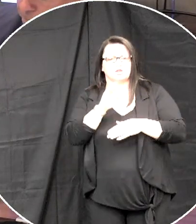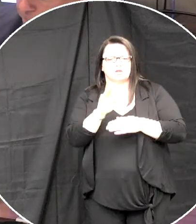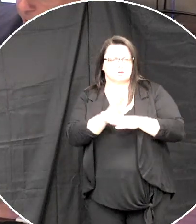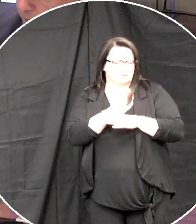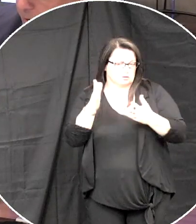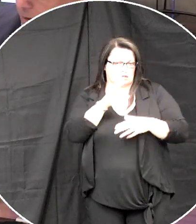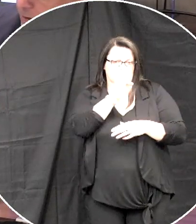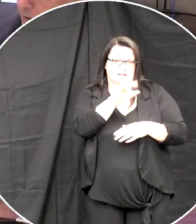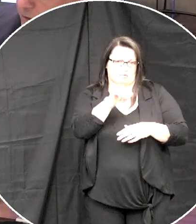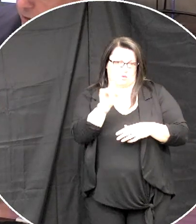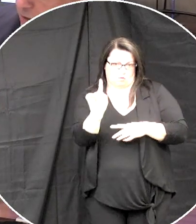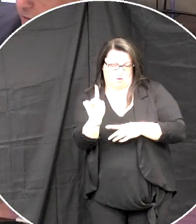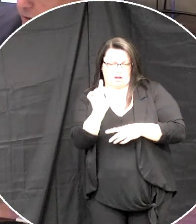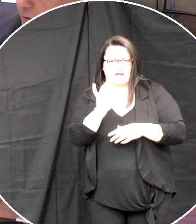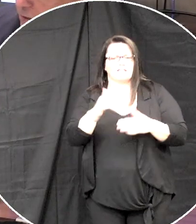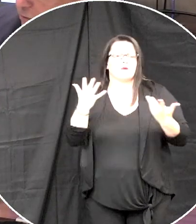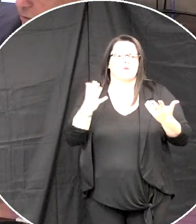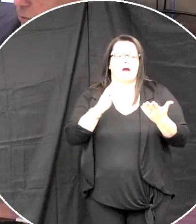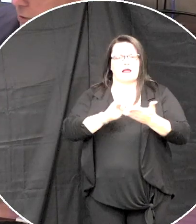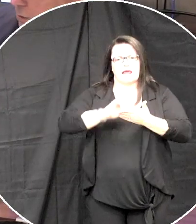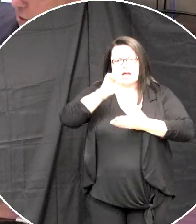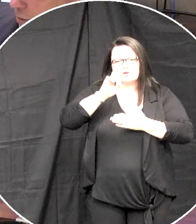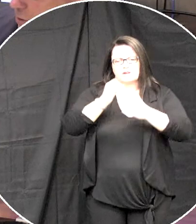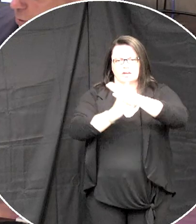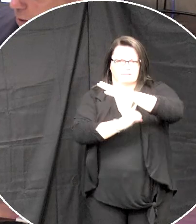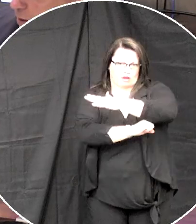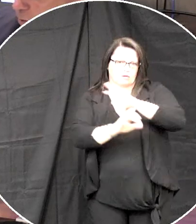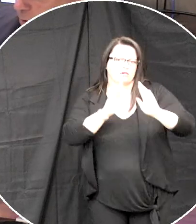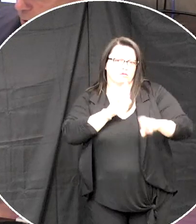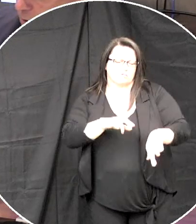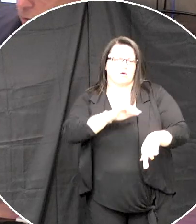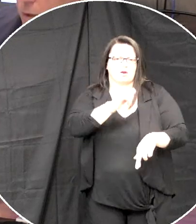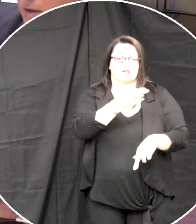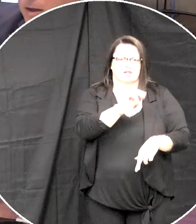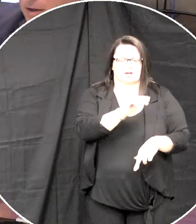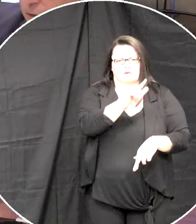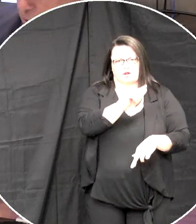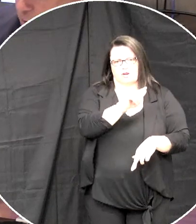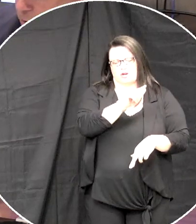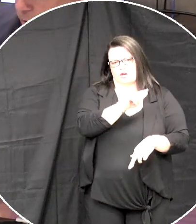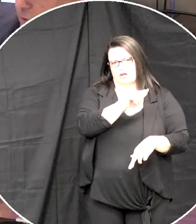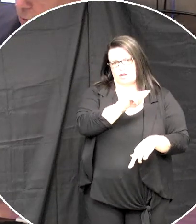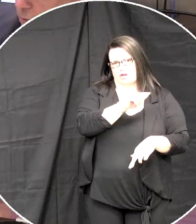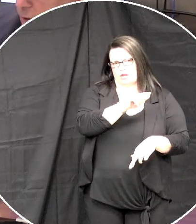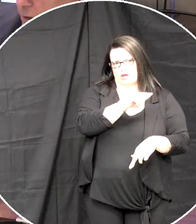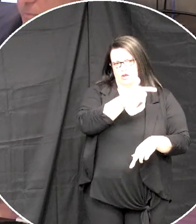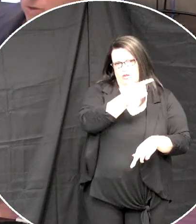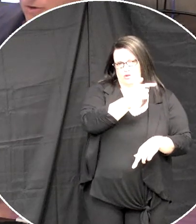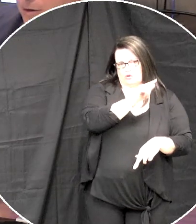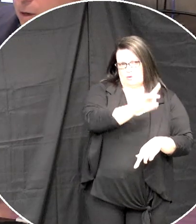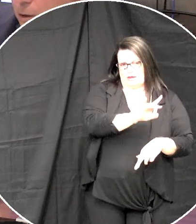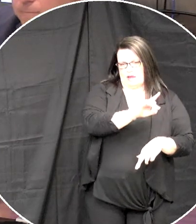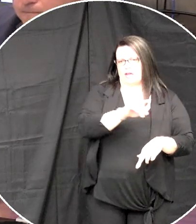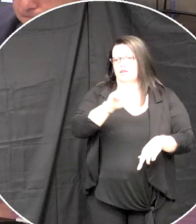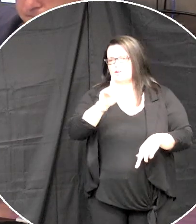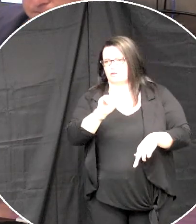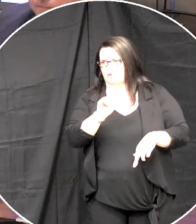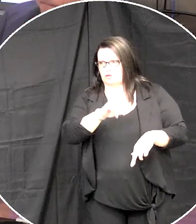7.1, and that's the Education Foundation report, January 28th, 2022. I'm going to turn it over to Mr. Terry